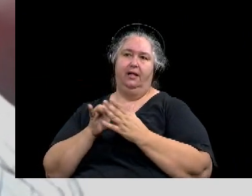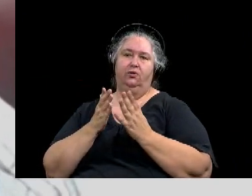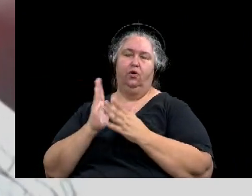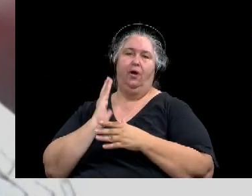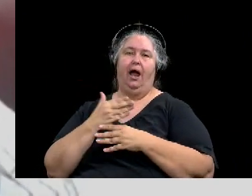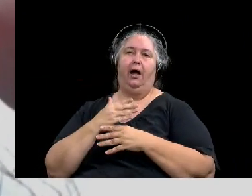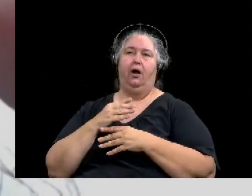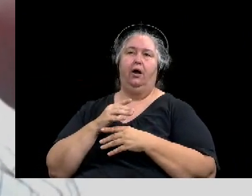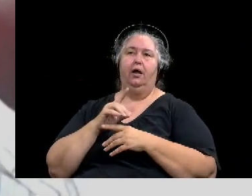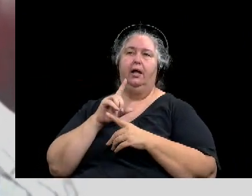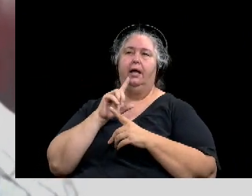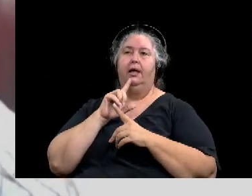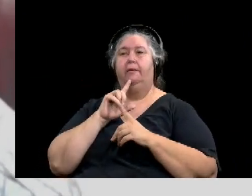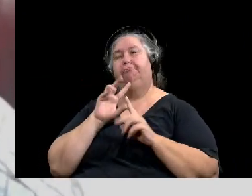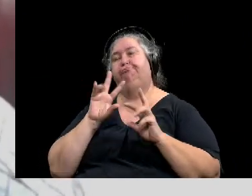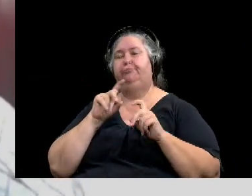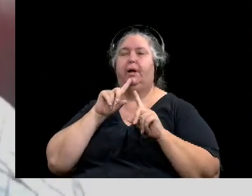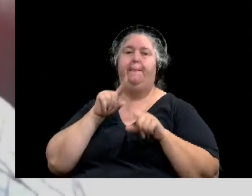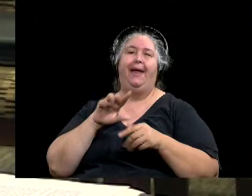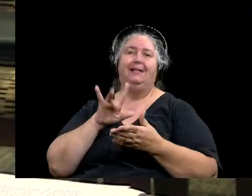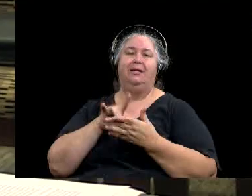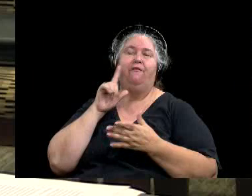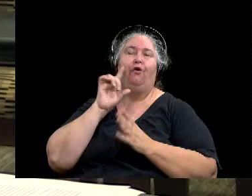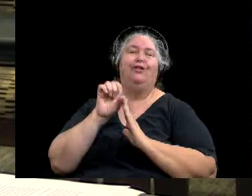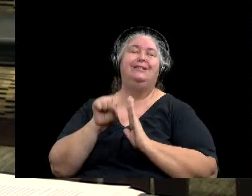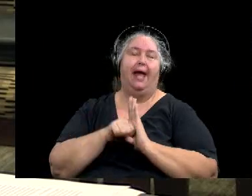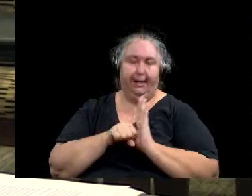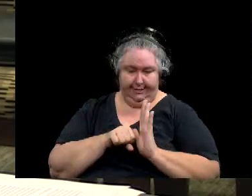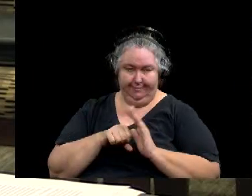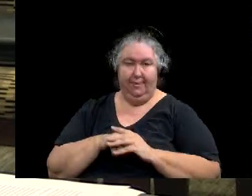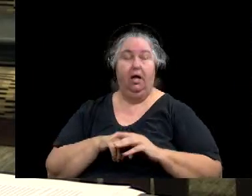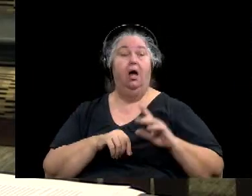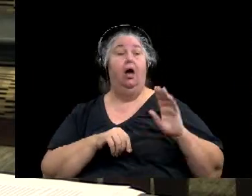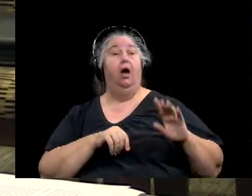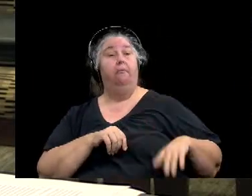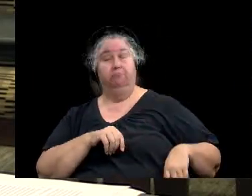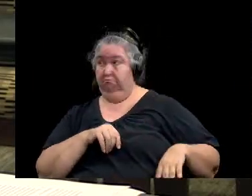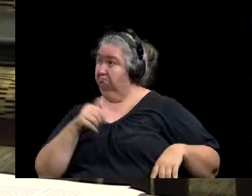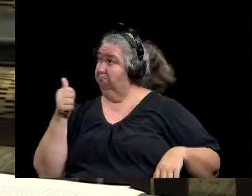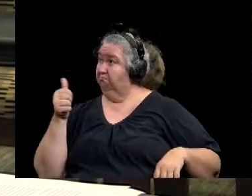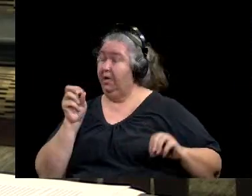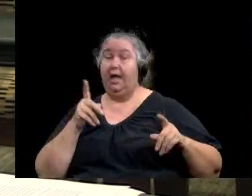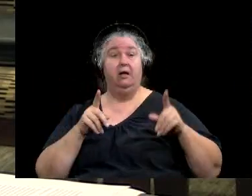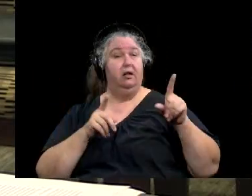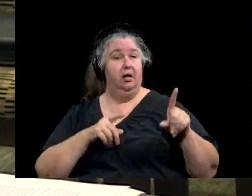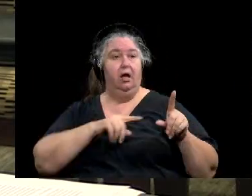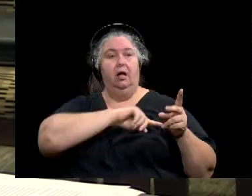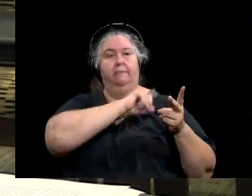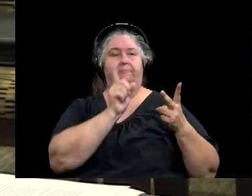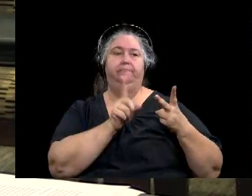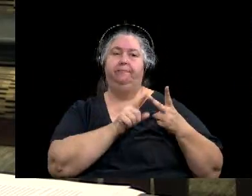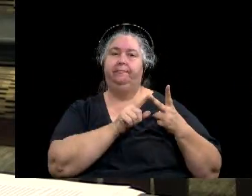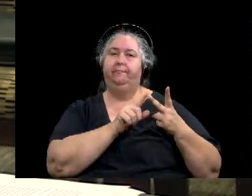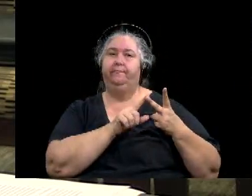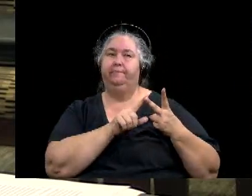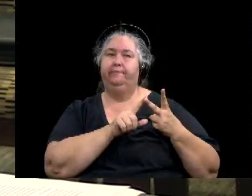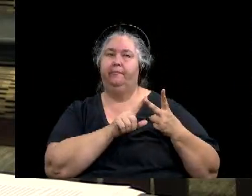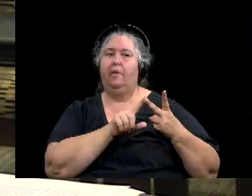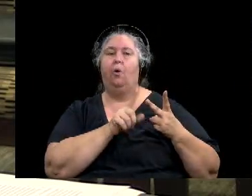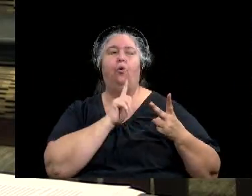for the state. Okay, Drake, we'll be back to you in a moment. Rhiannon Sagert from the Waco Tribune Herald, do you have a question for us?